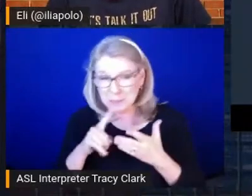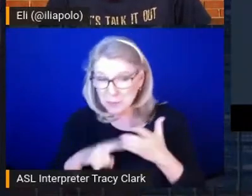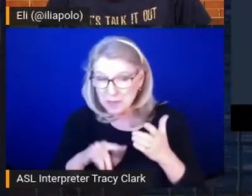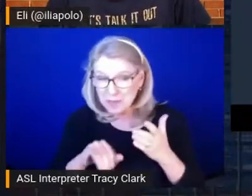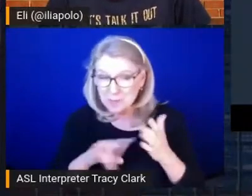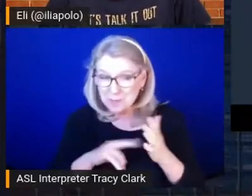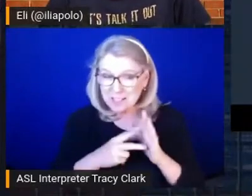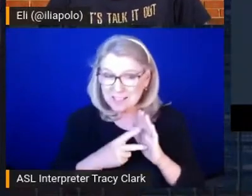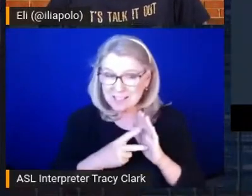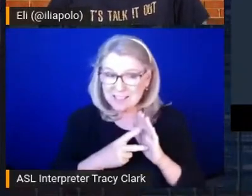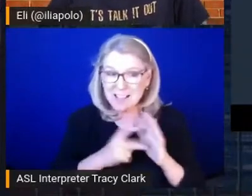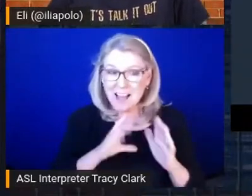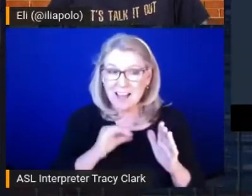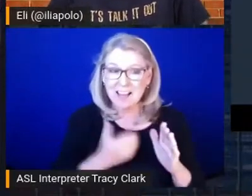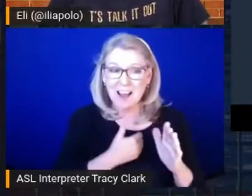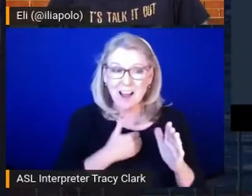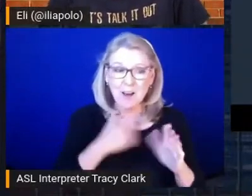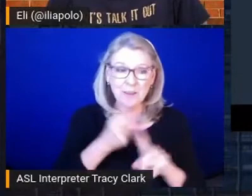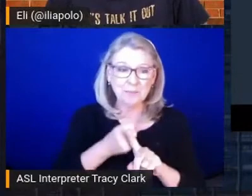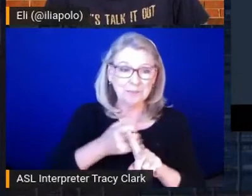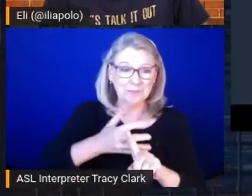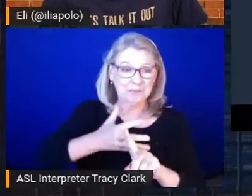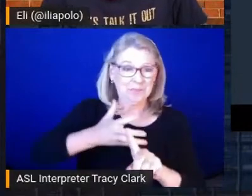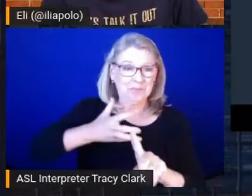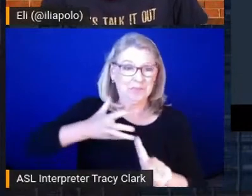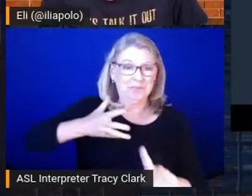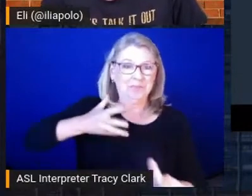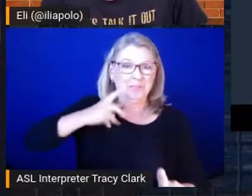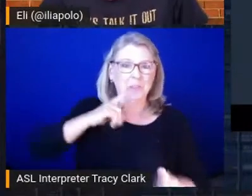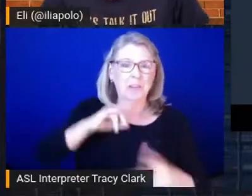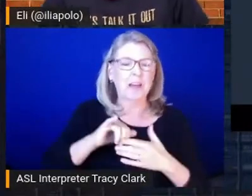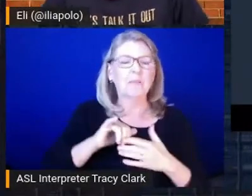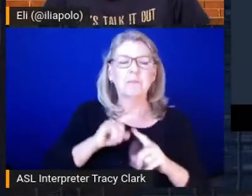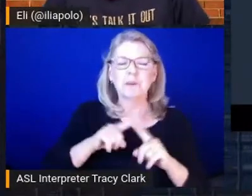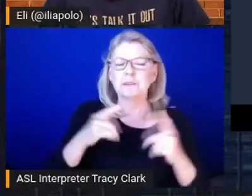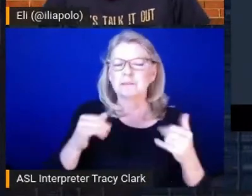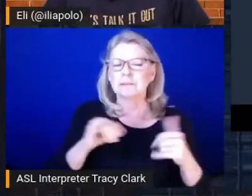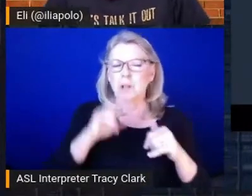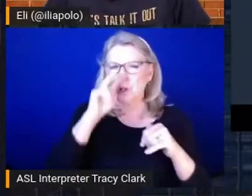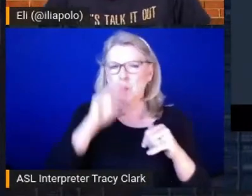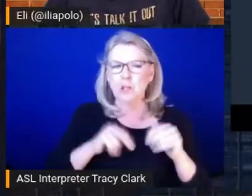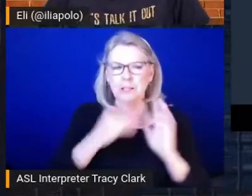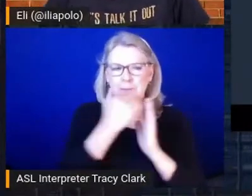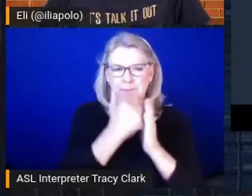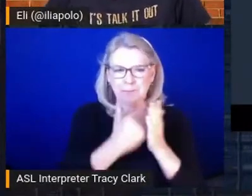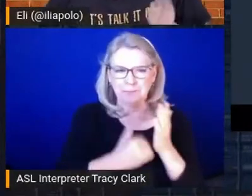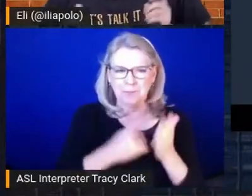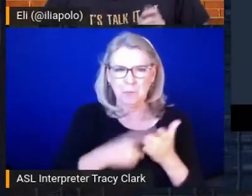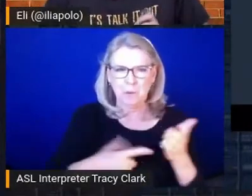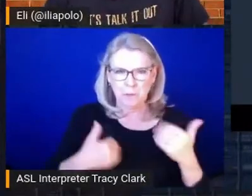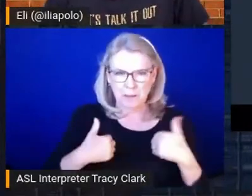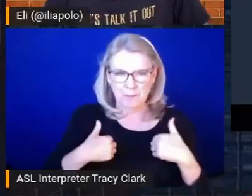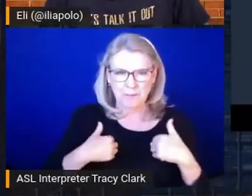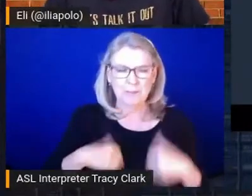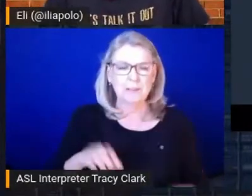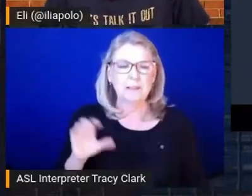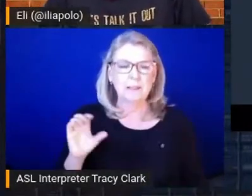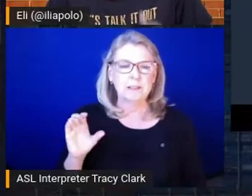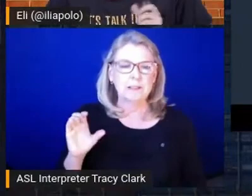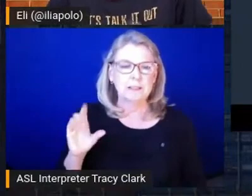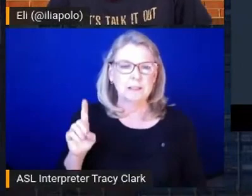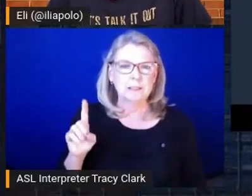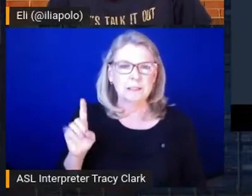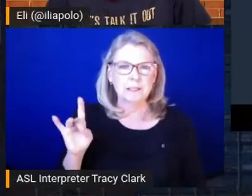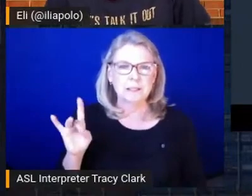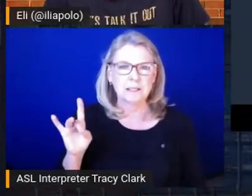see the whole agenda for this talk. So CDK8s has been around for quite a while now. We've also talked about this